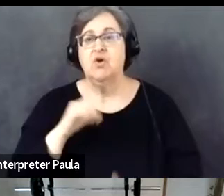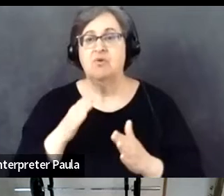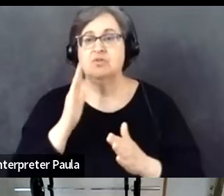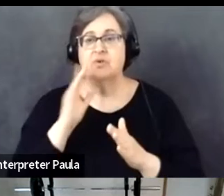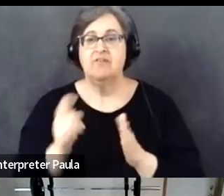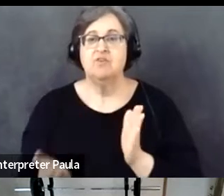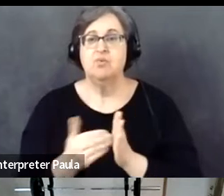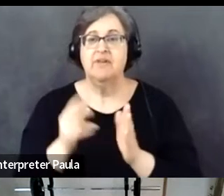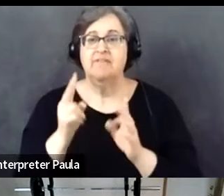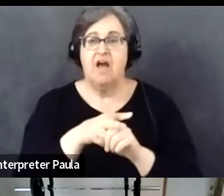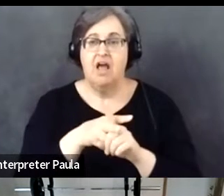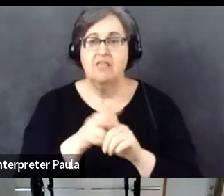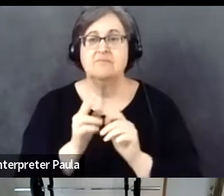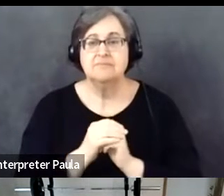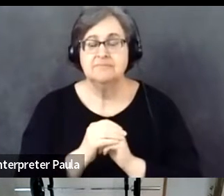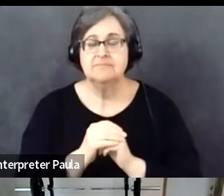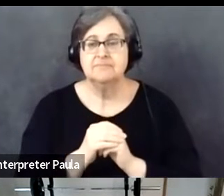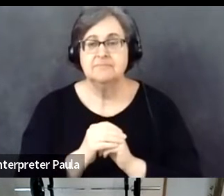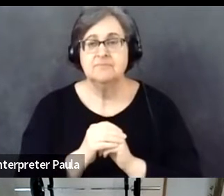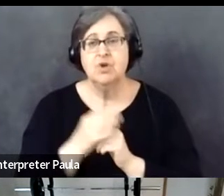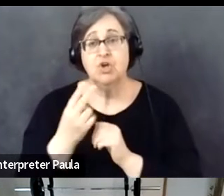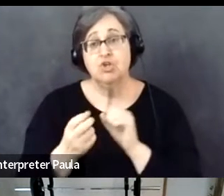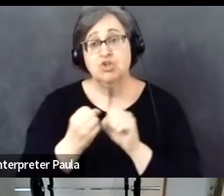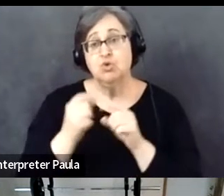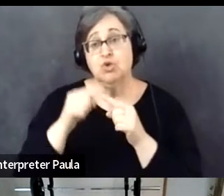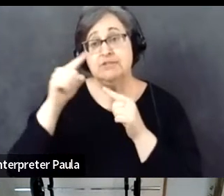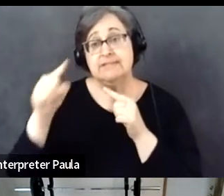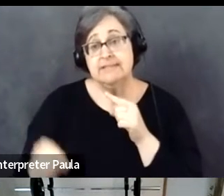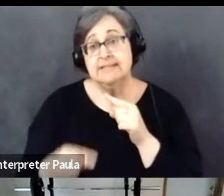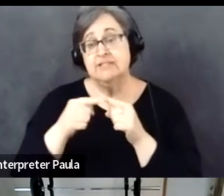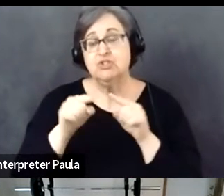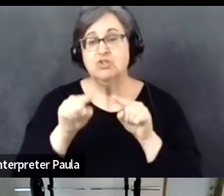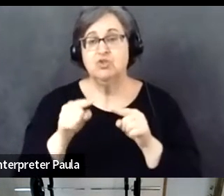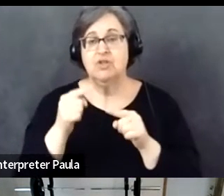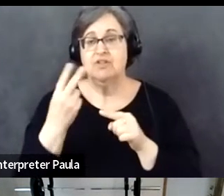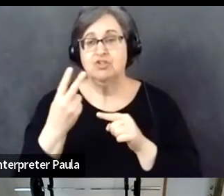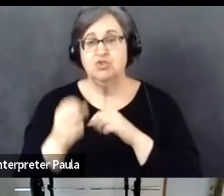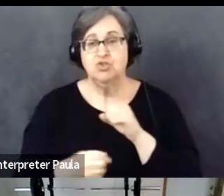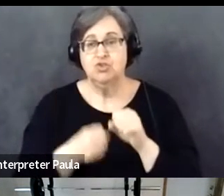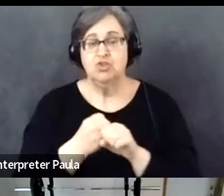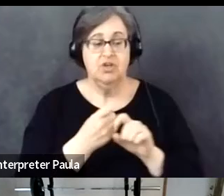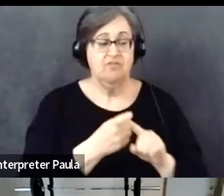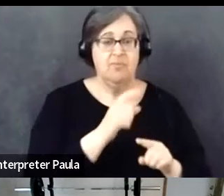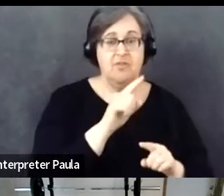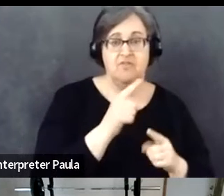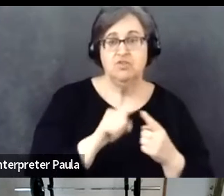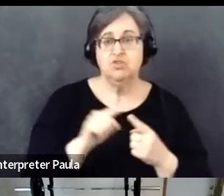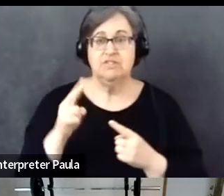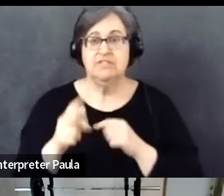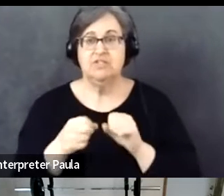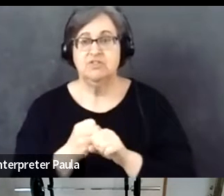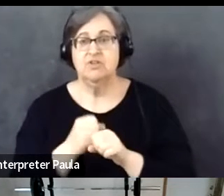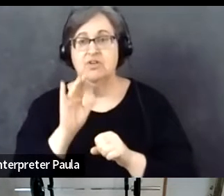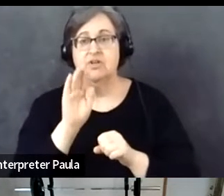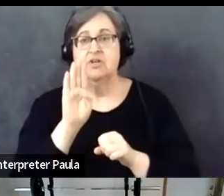them. So in a 2-year cycle, during that 2 years, from the first year to the second year, bills will